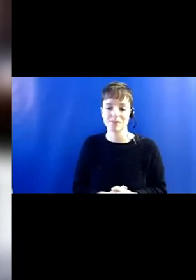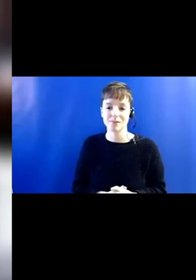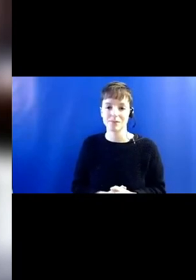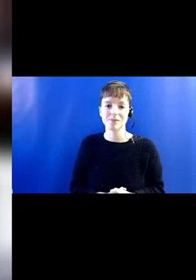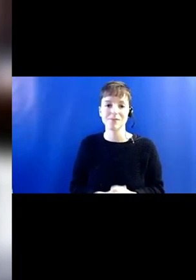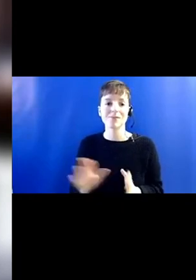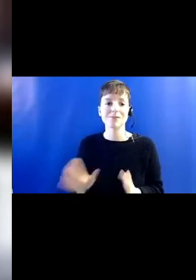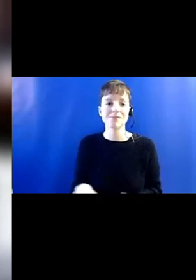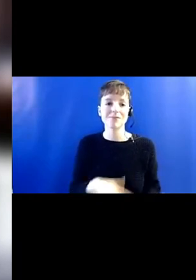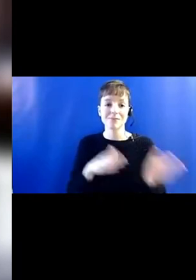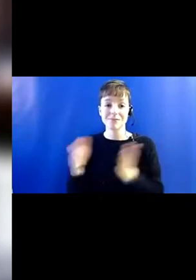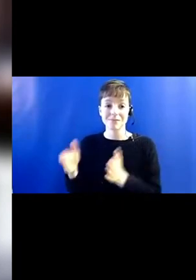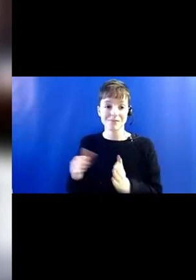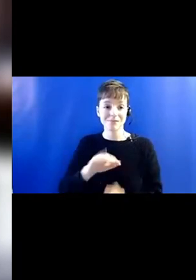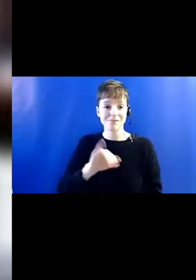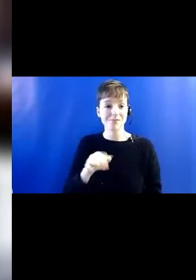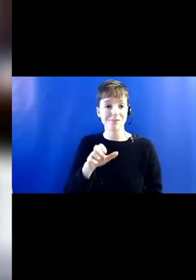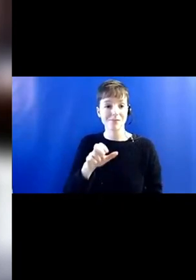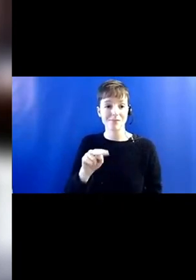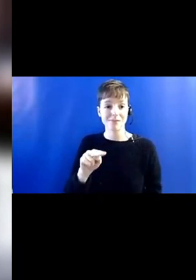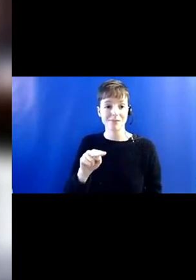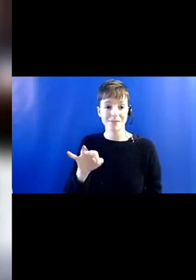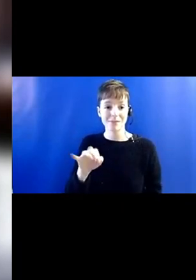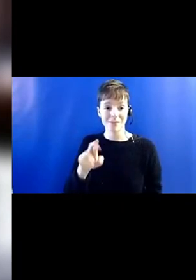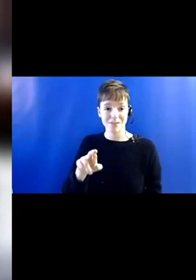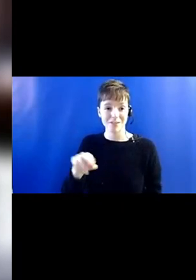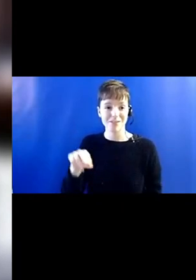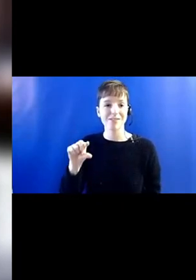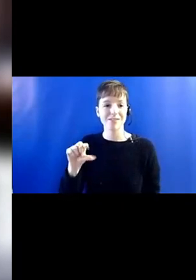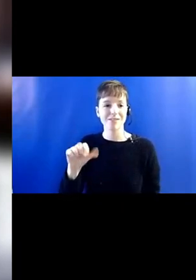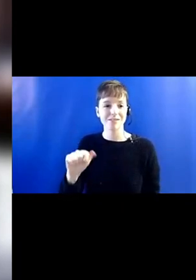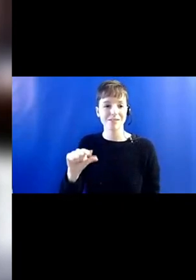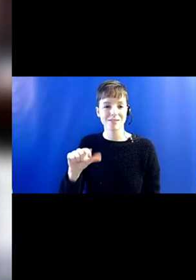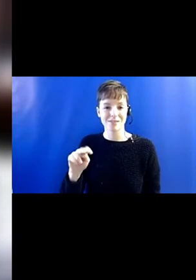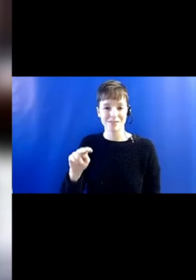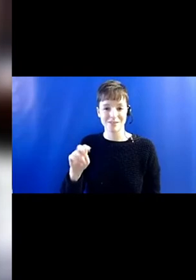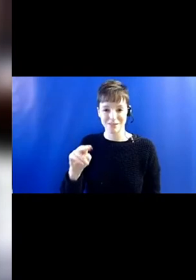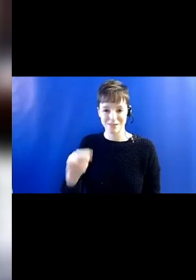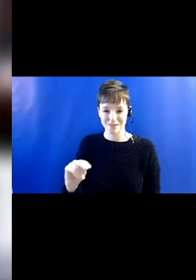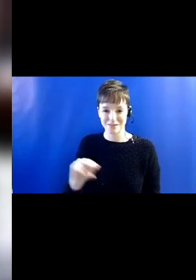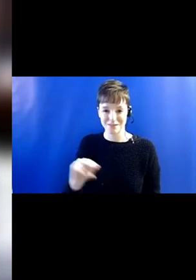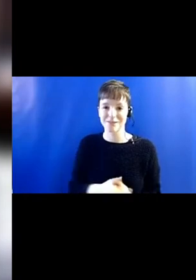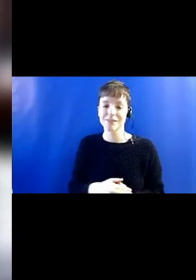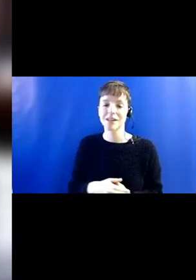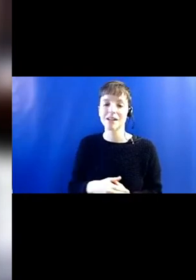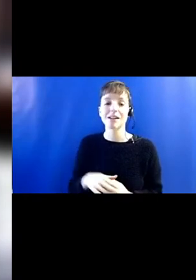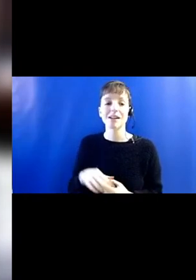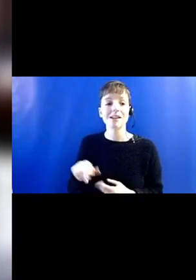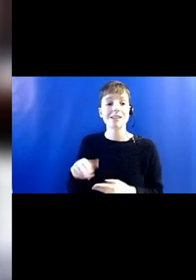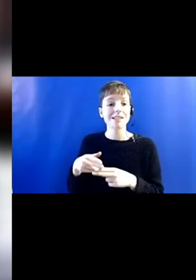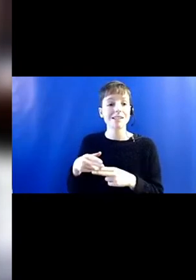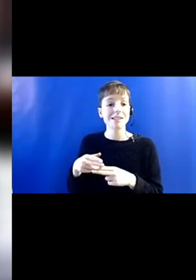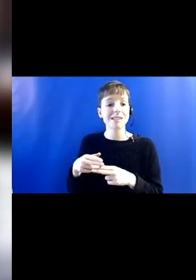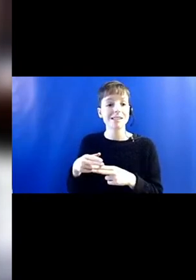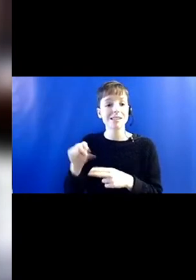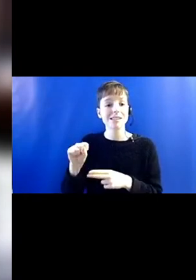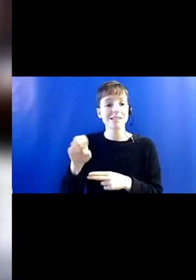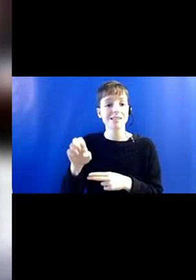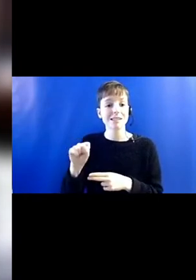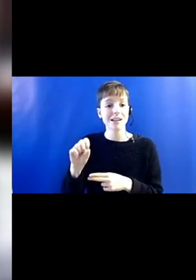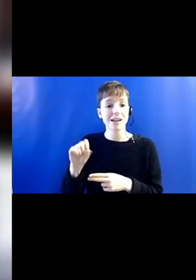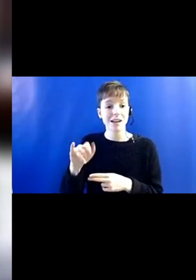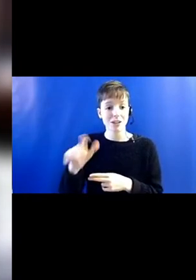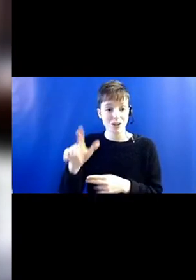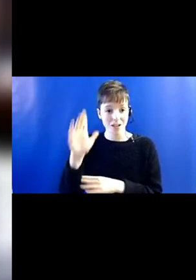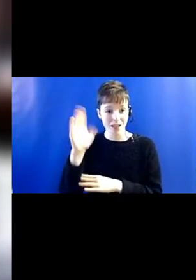Next, we will have Jennifer Gagnon. I hope I pronounced that right, Jennifer. Sessional lecturer in the School of Journalism, Writing, and